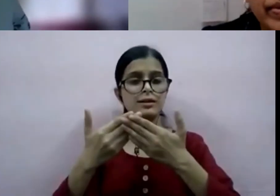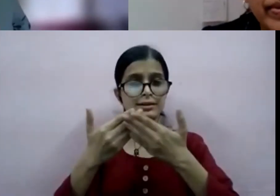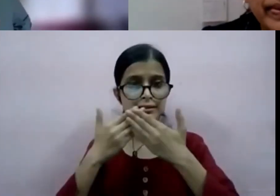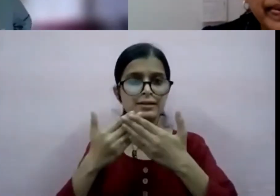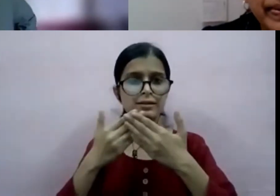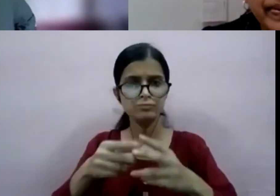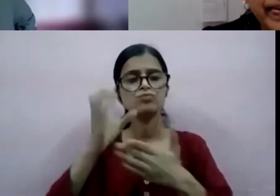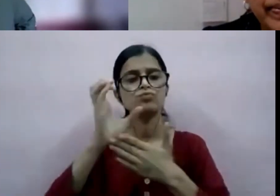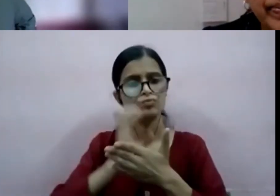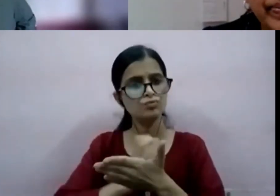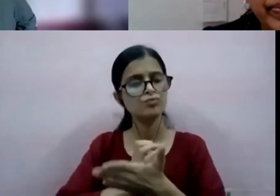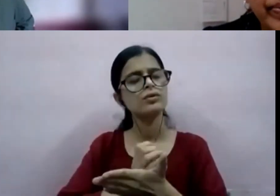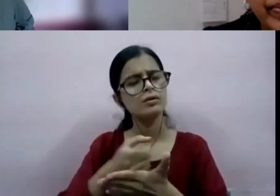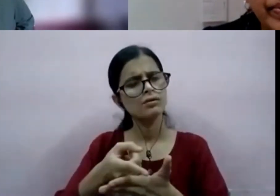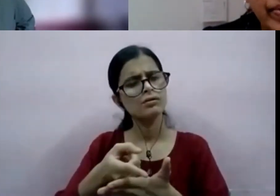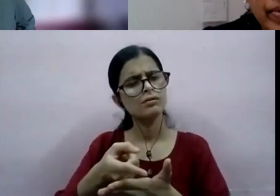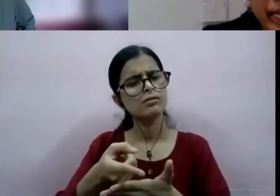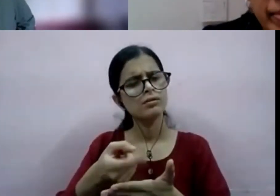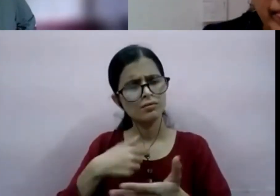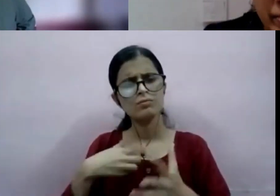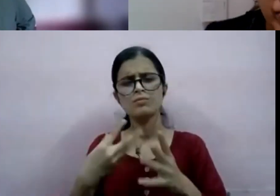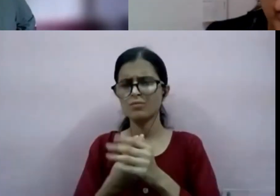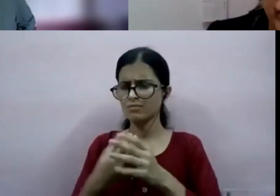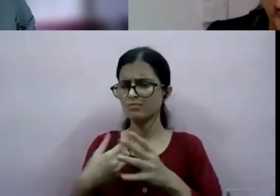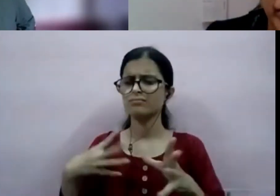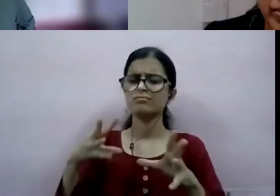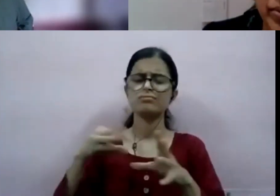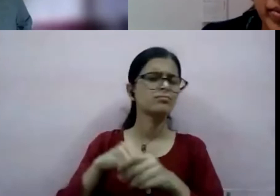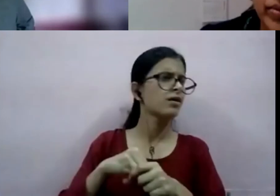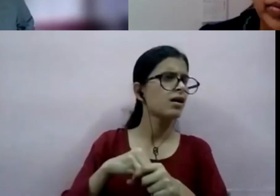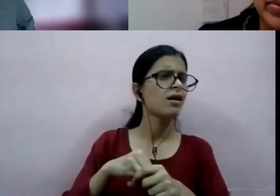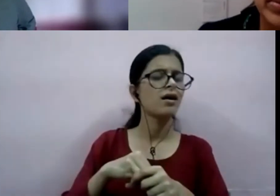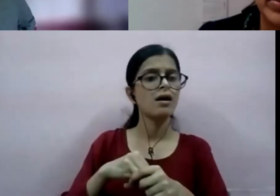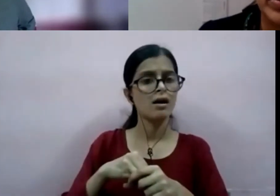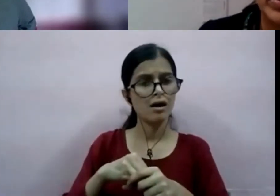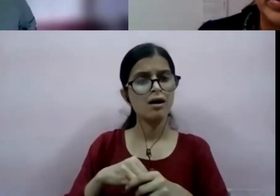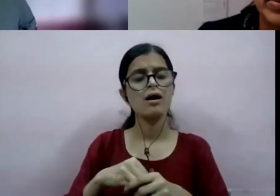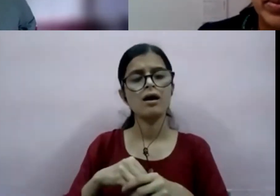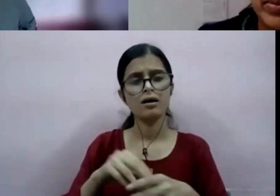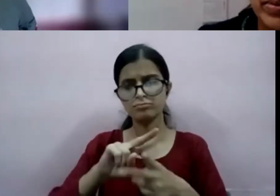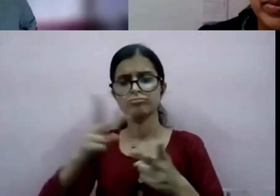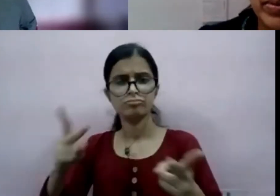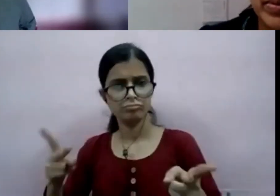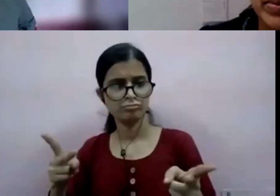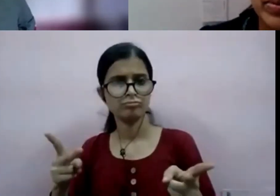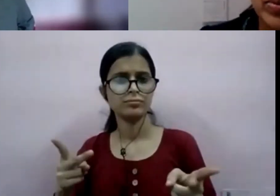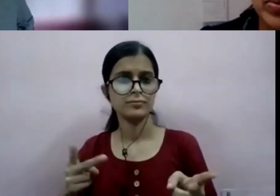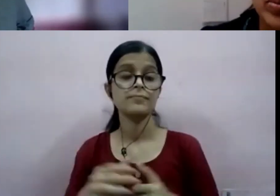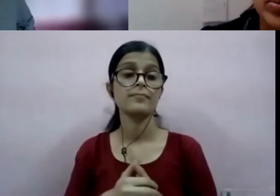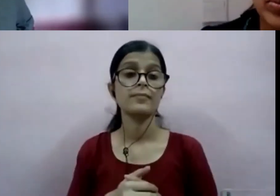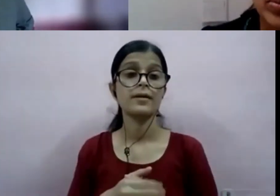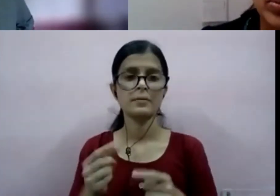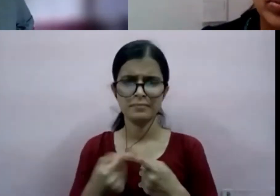analysis is a part of both critical disability studies and also critical realism, but it's not